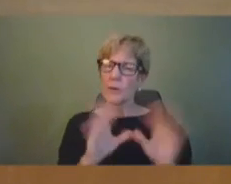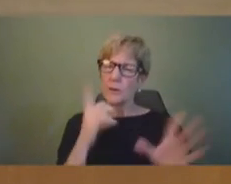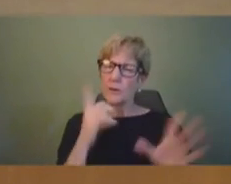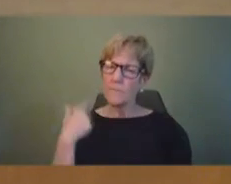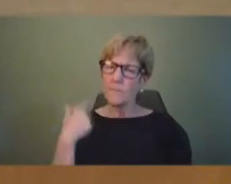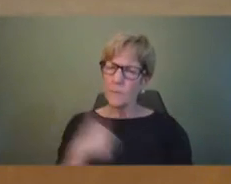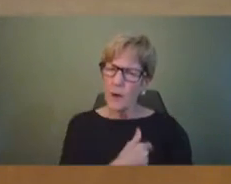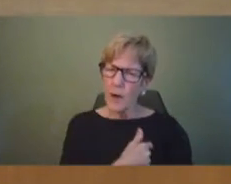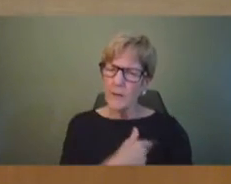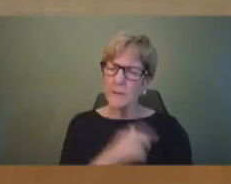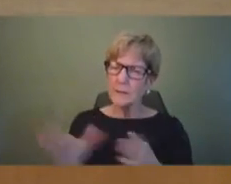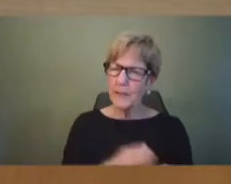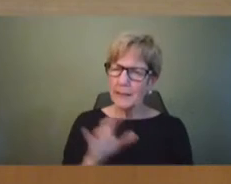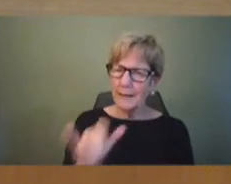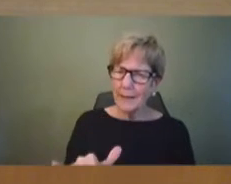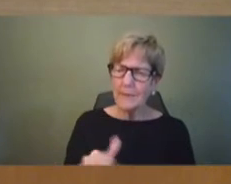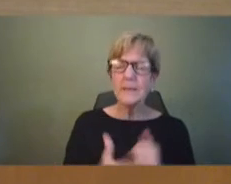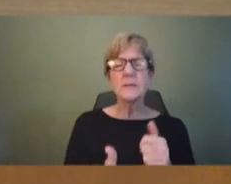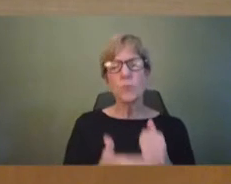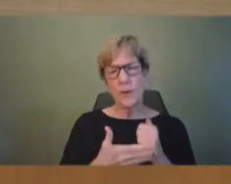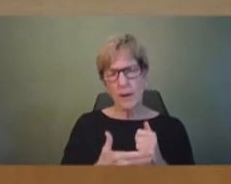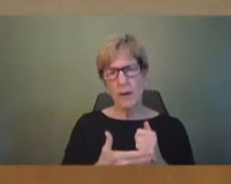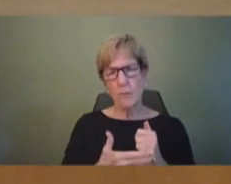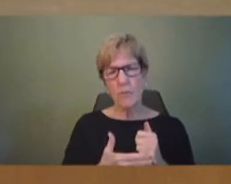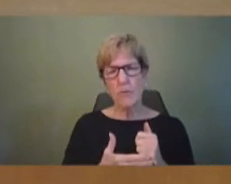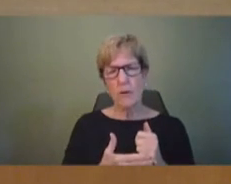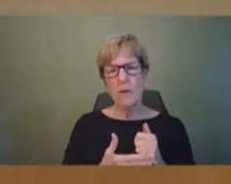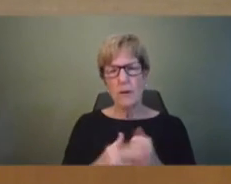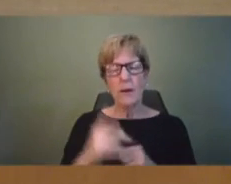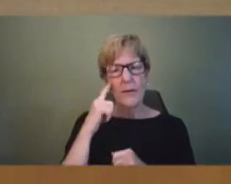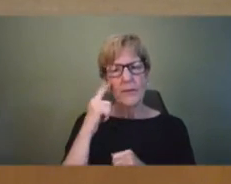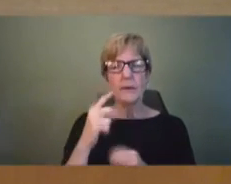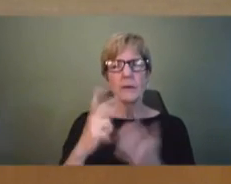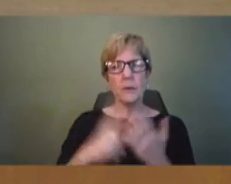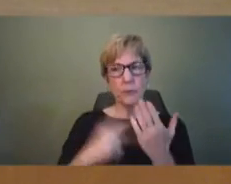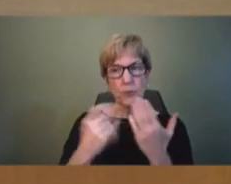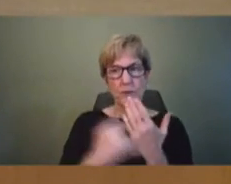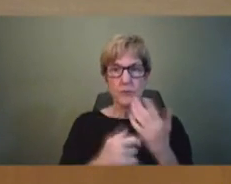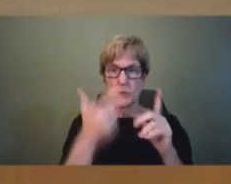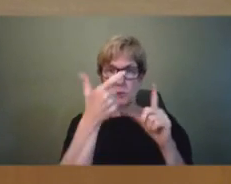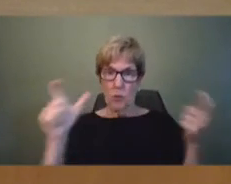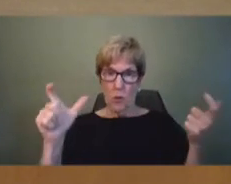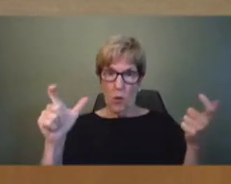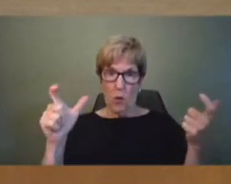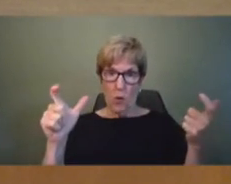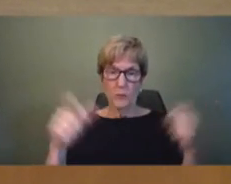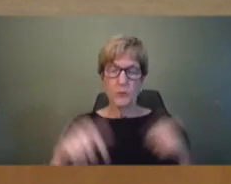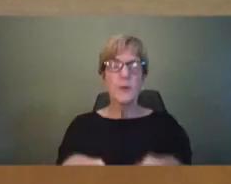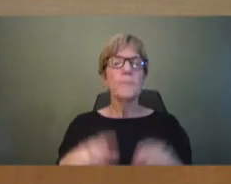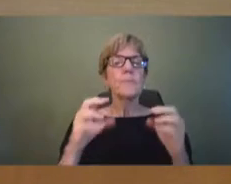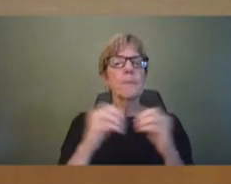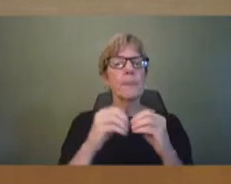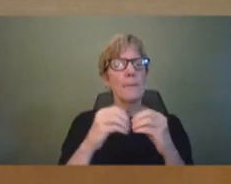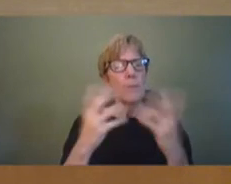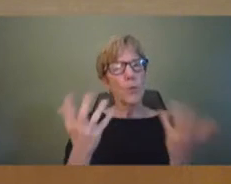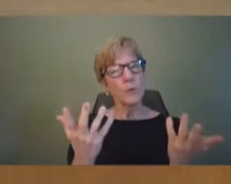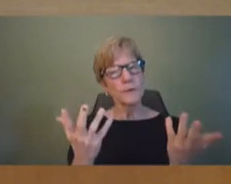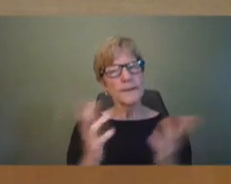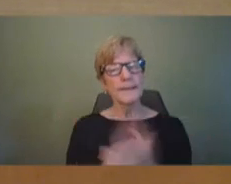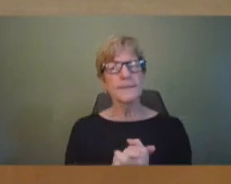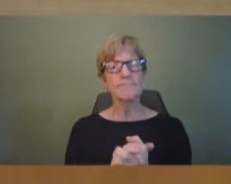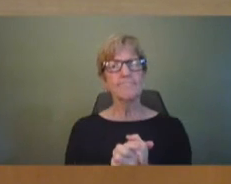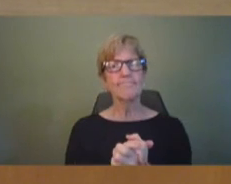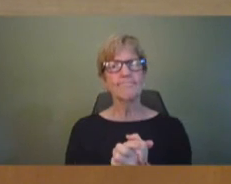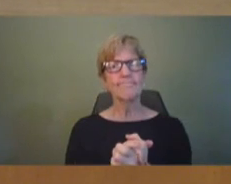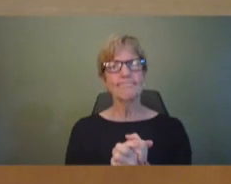plan like this could certainly help I think just kind of seeing it a project this large and just more of a bubble format in some ways is is